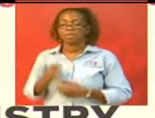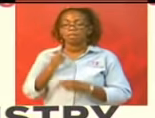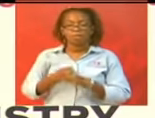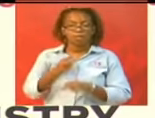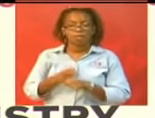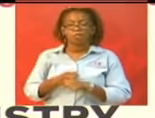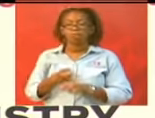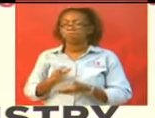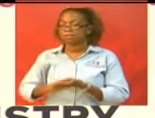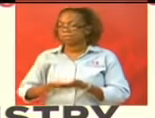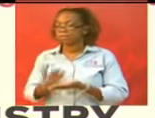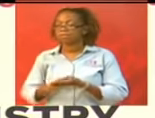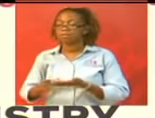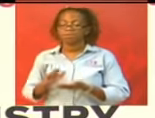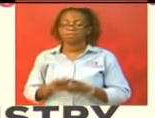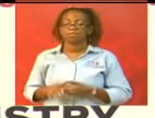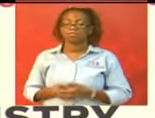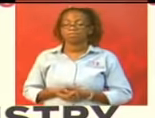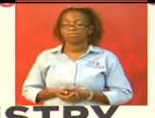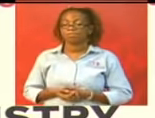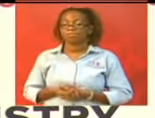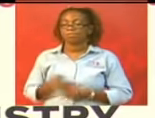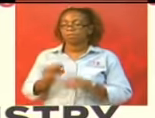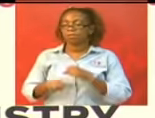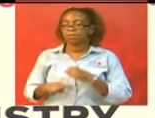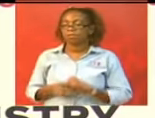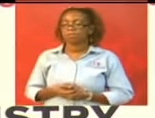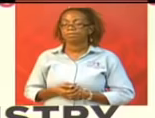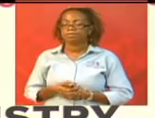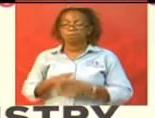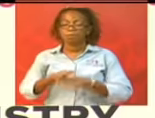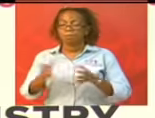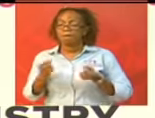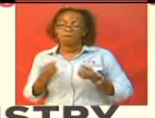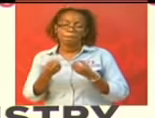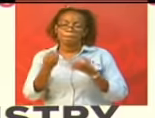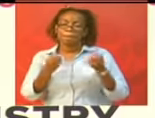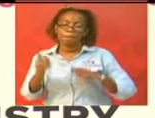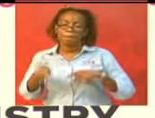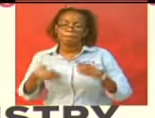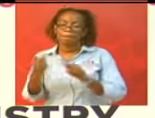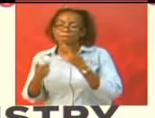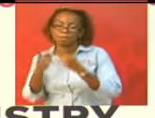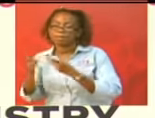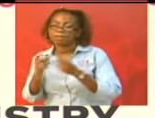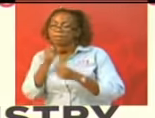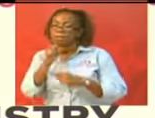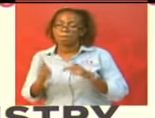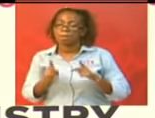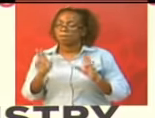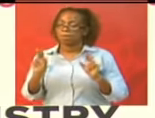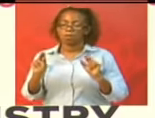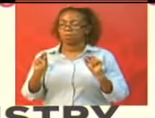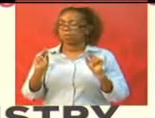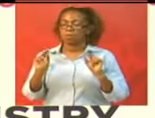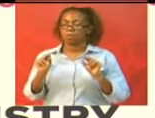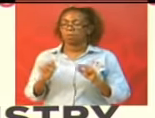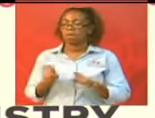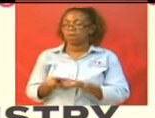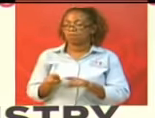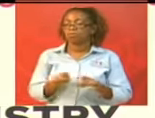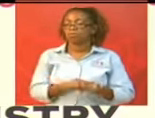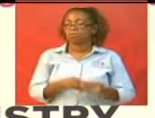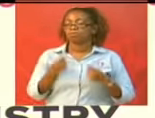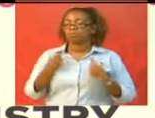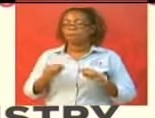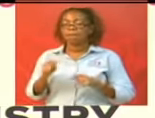policy still remains limited visitation, and we are trying to get vaccinated the group of caregivers in the long stay homes, and